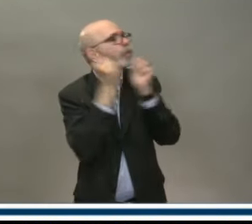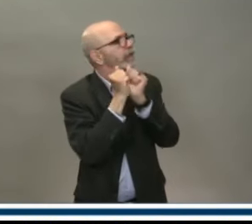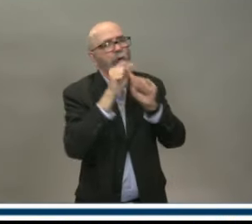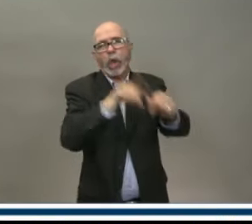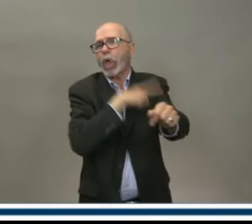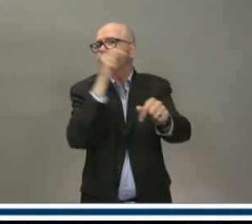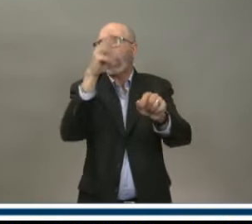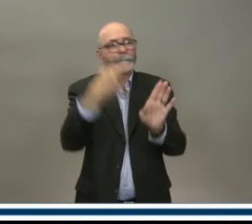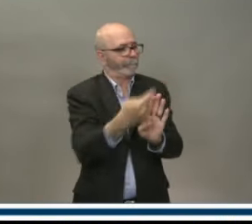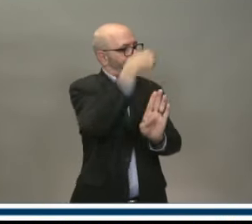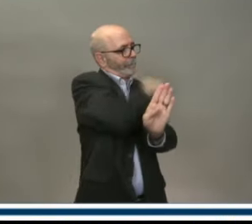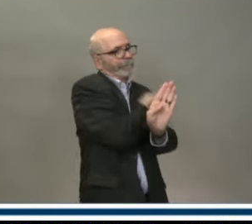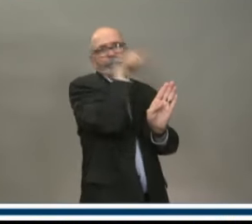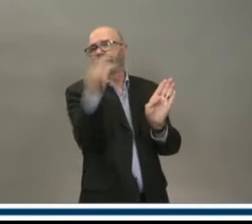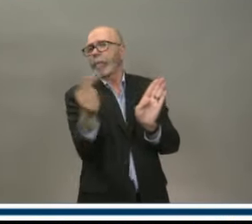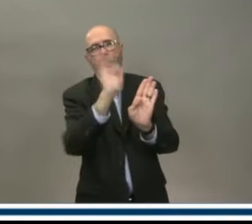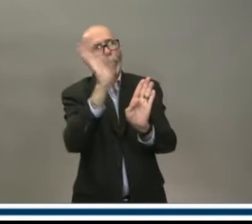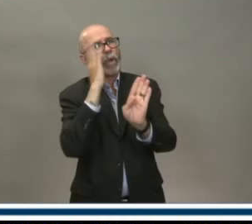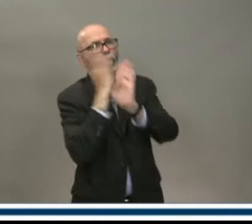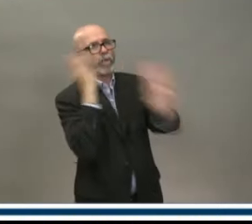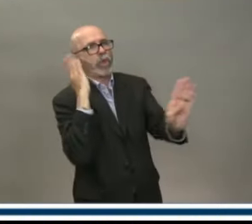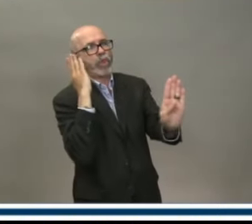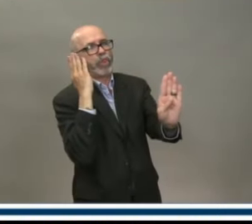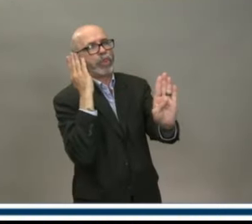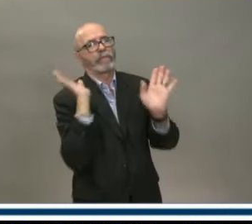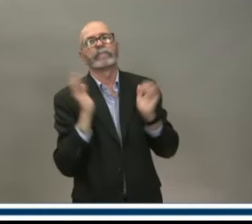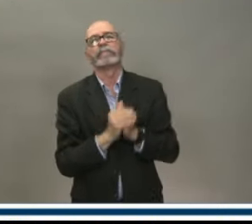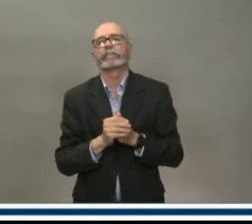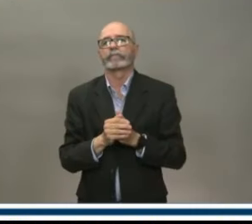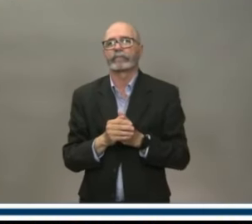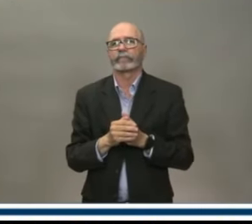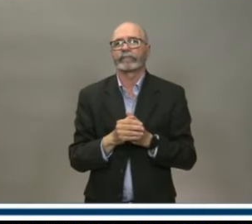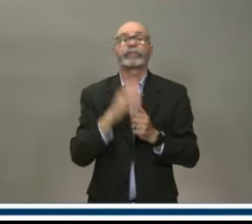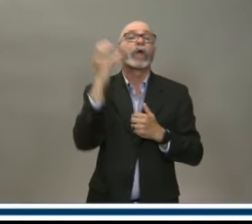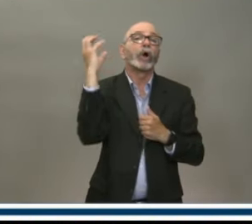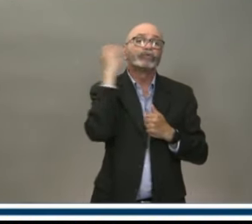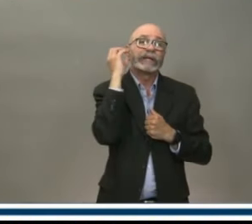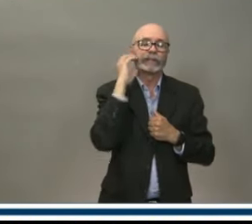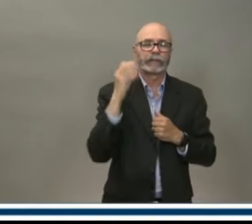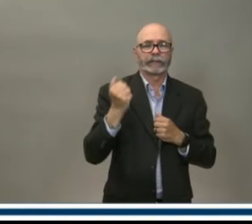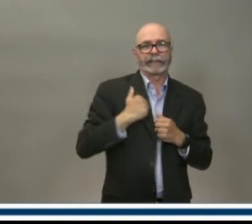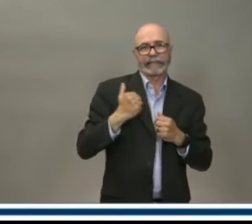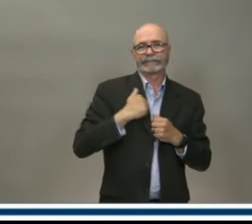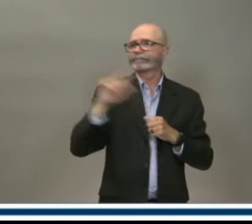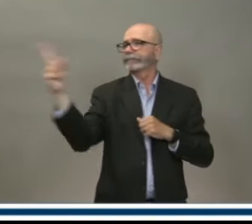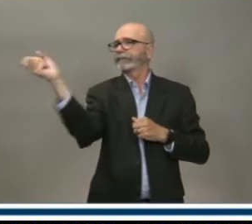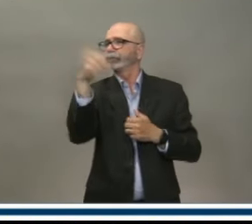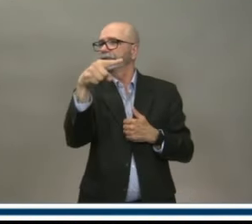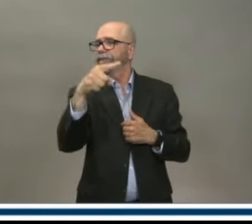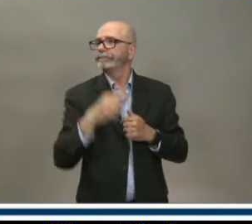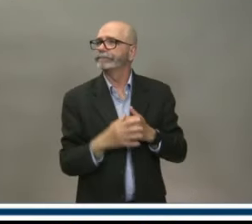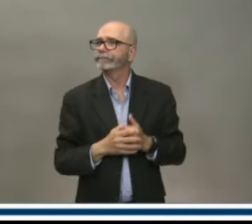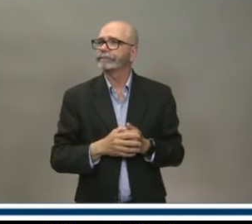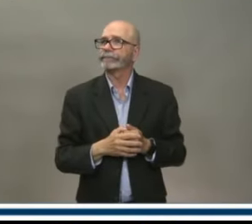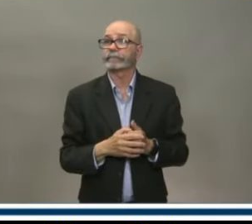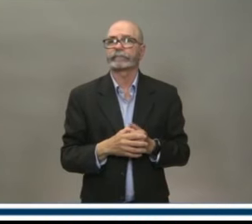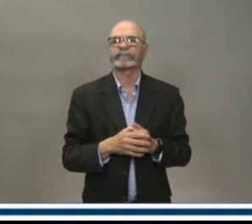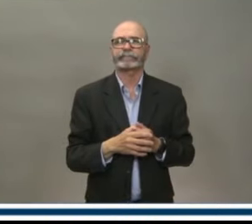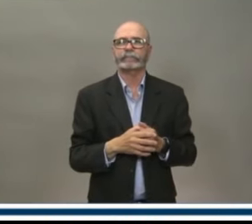outbreak is happening. Next, we'll go to Paul Legere, Radio-Canada. Yes, my question is for the